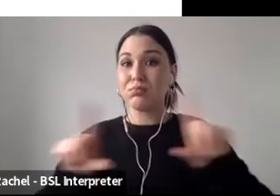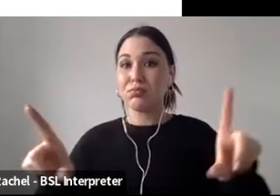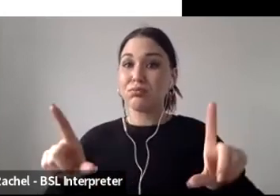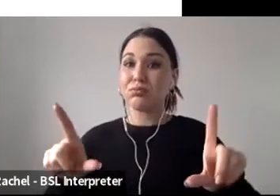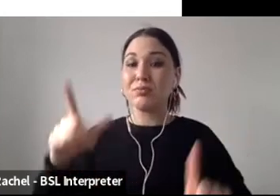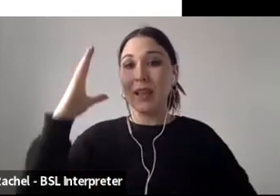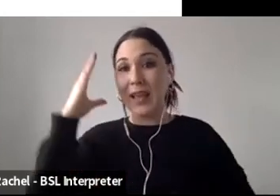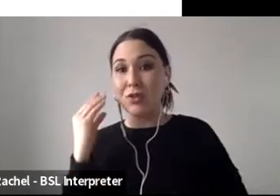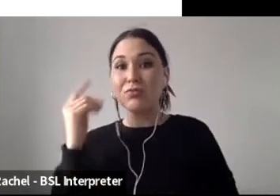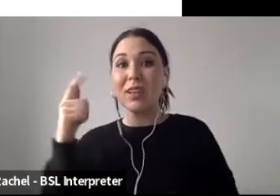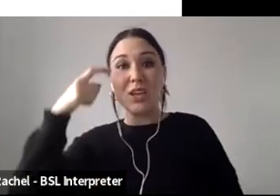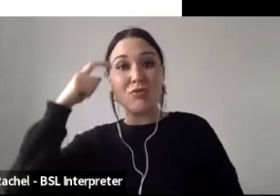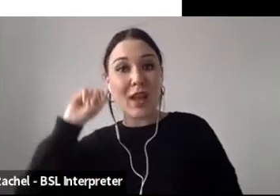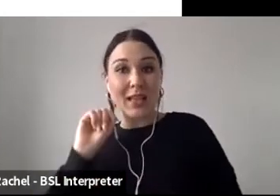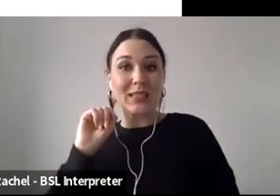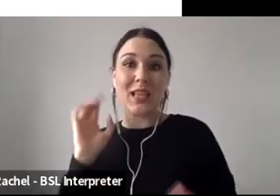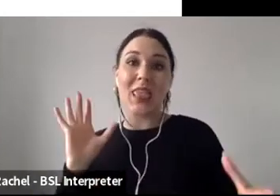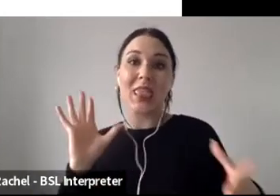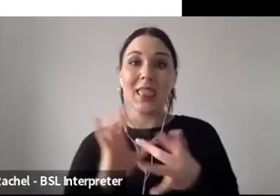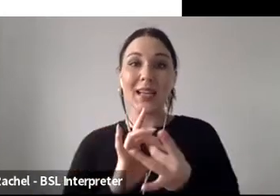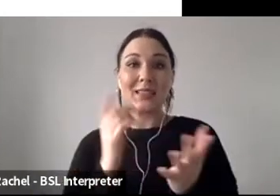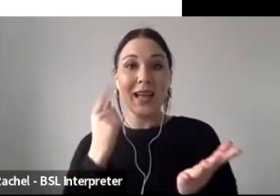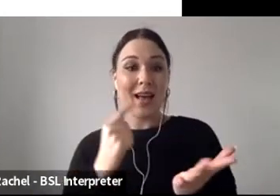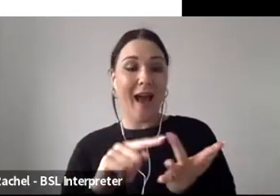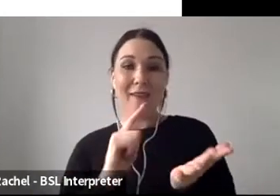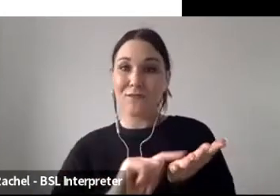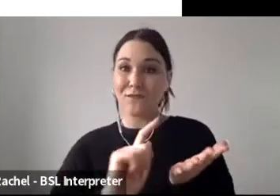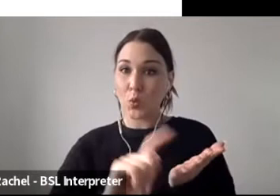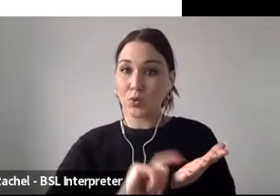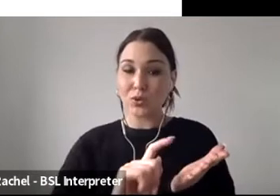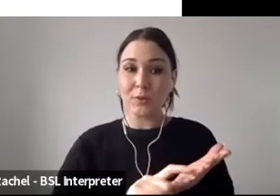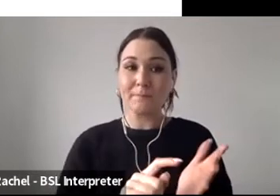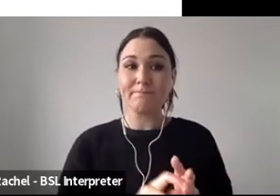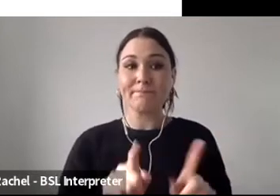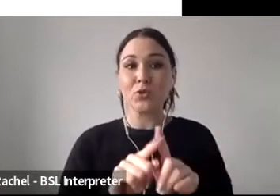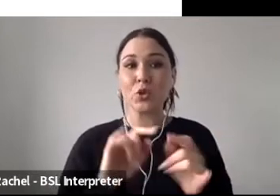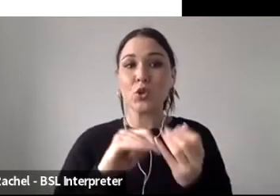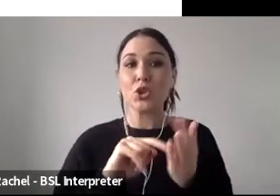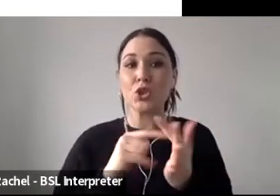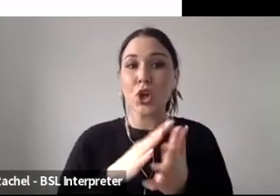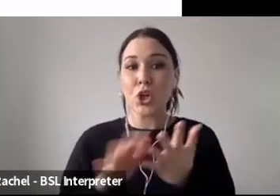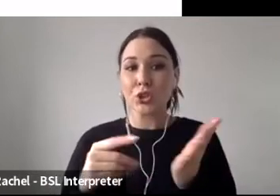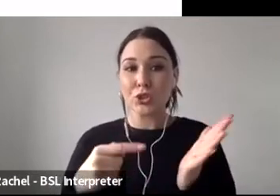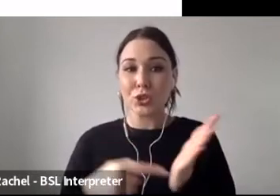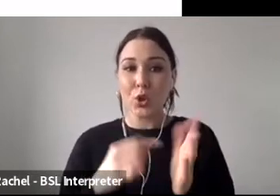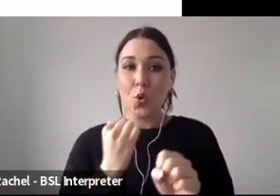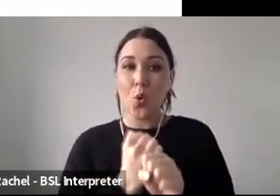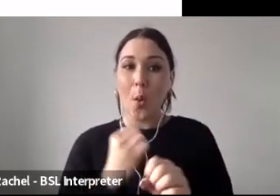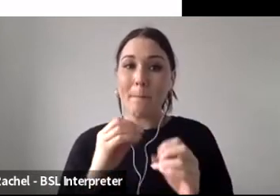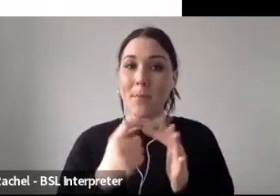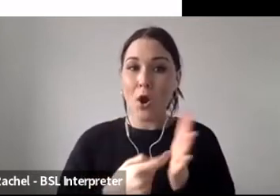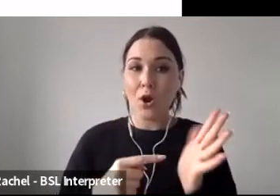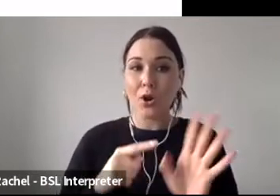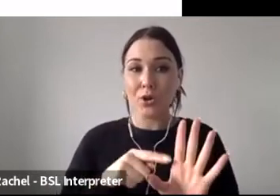iPhones. And Stuart Goldberg is AbilityNet's County Coordinator for Hertfordshire Tech Volunteers.